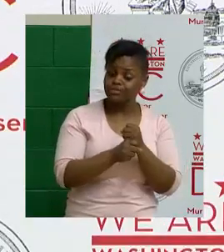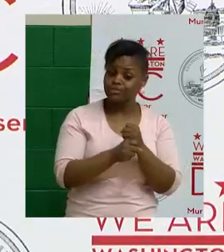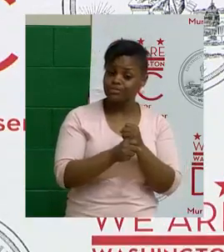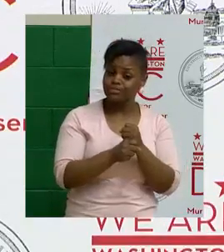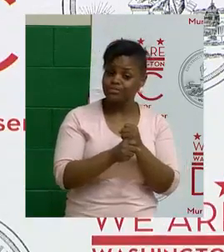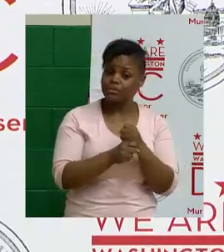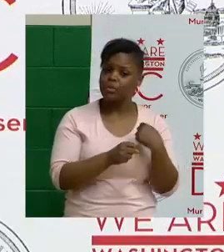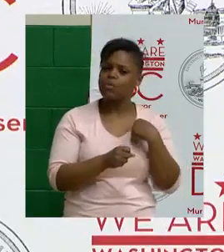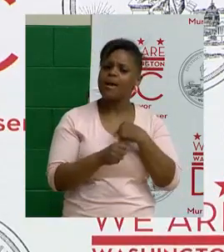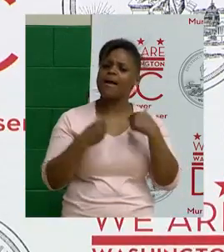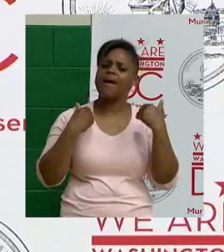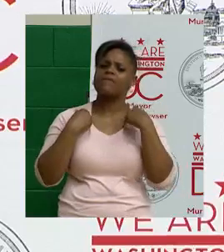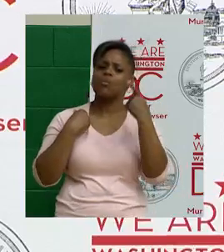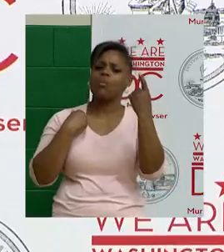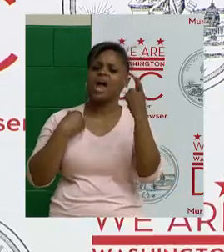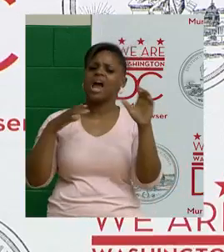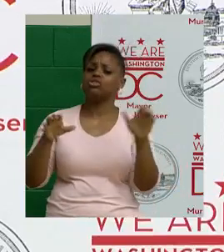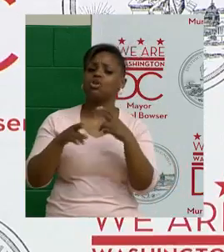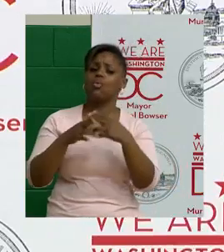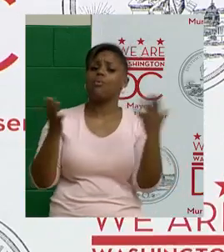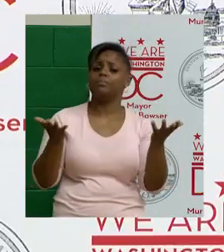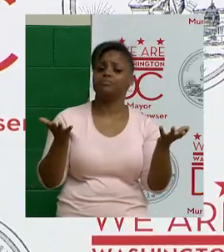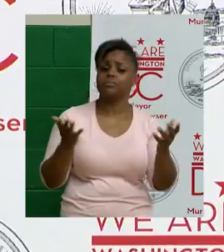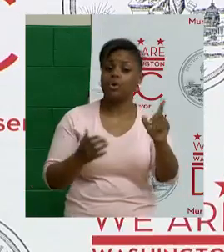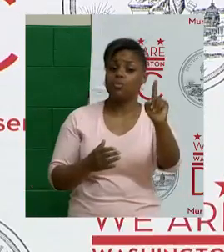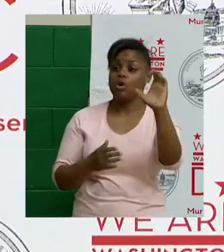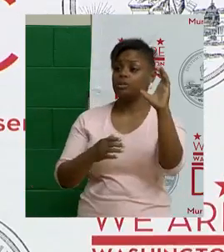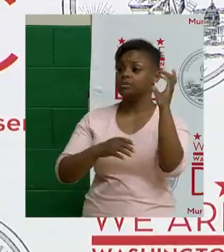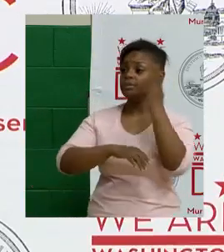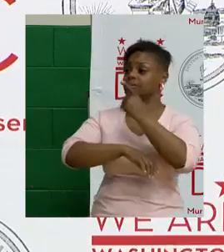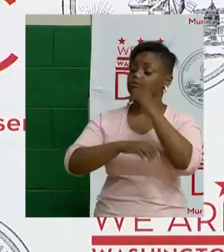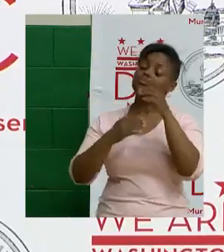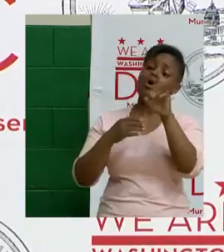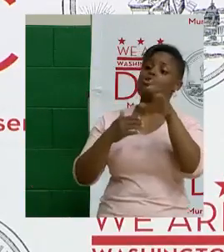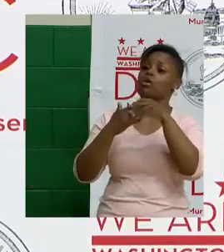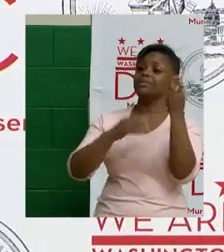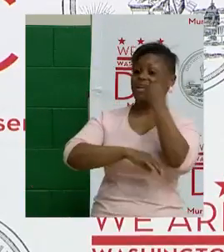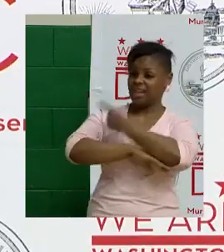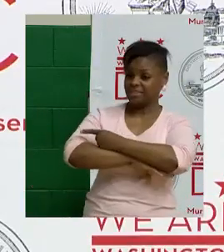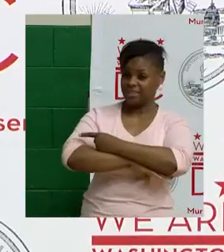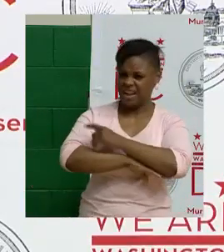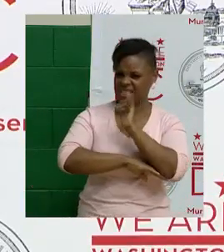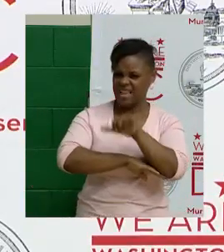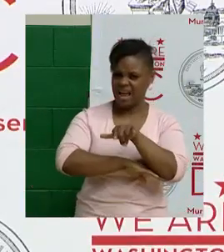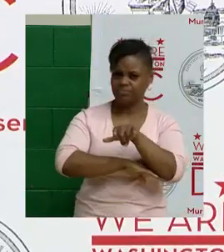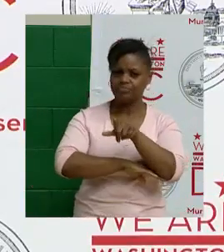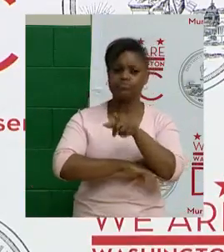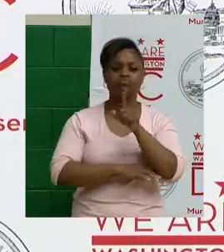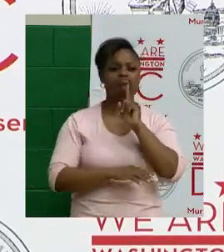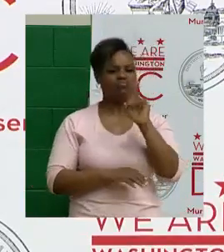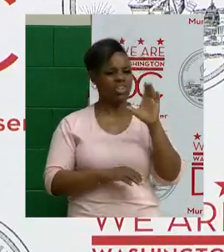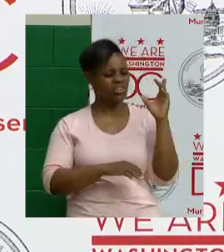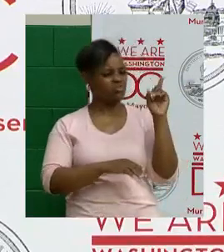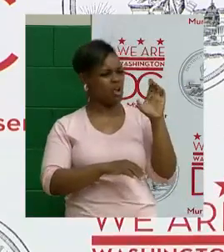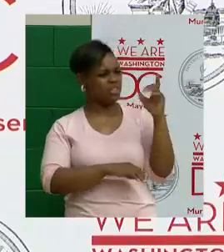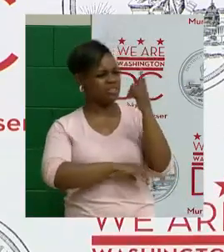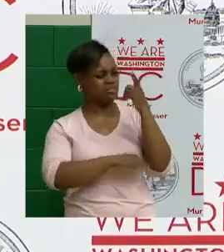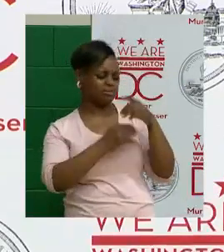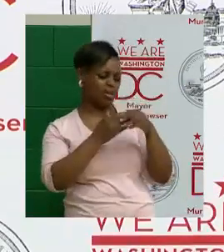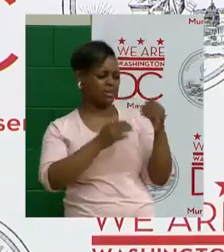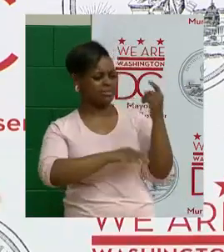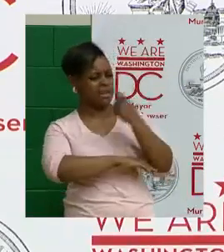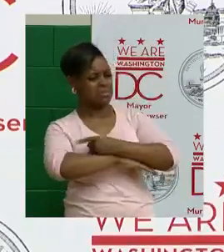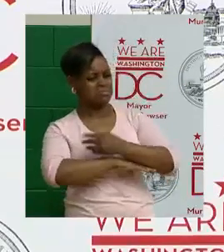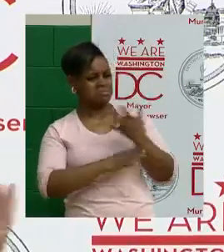an exercise called the $100 game. And the $100 game was meant and is